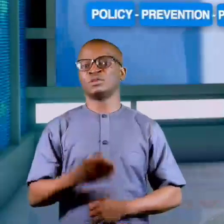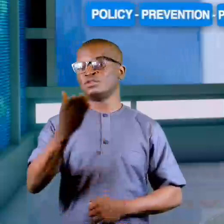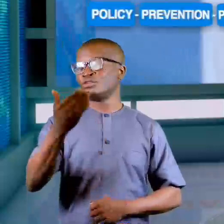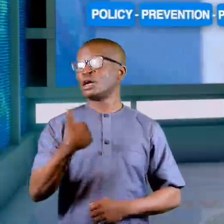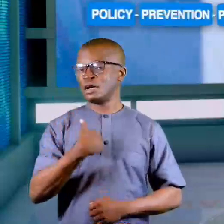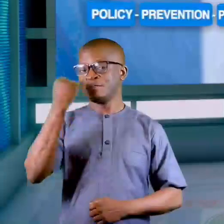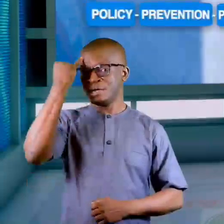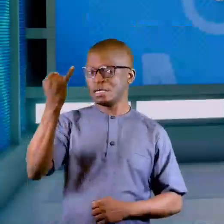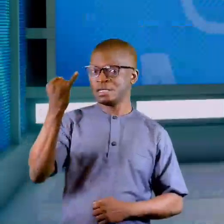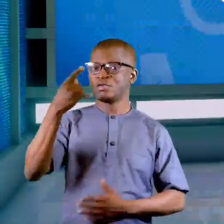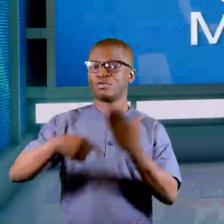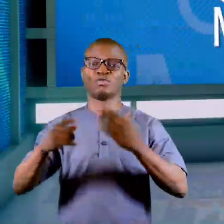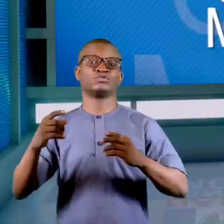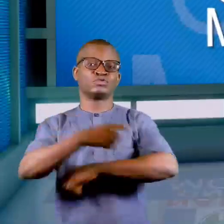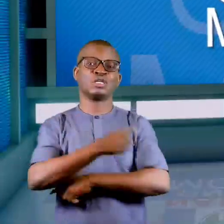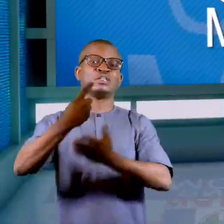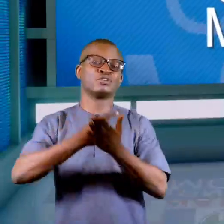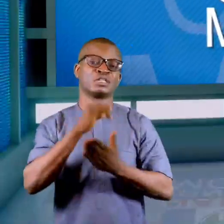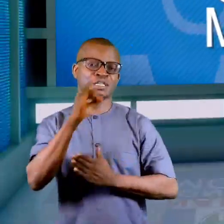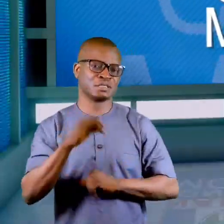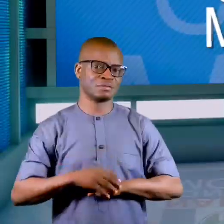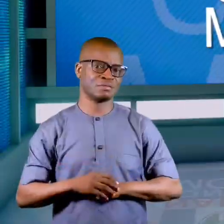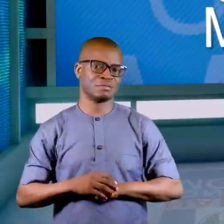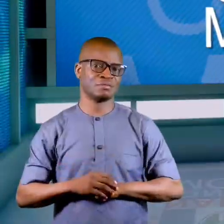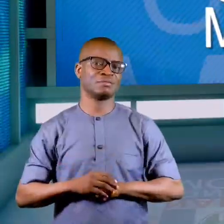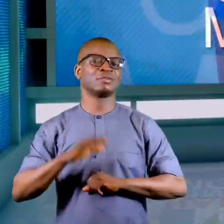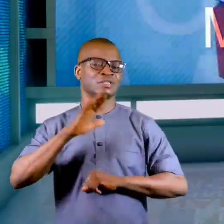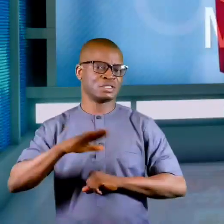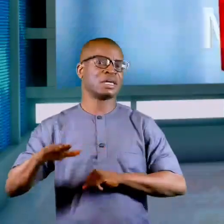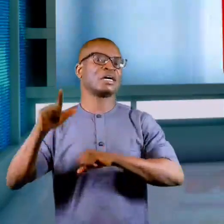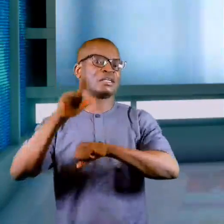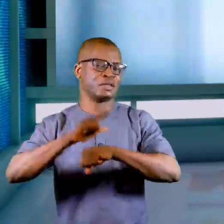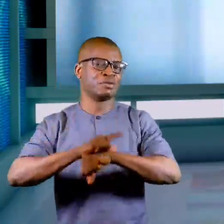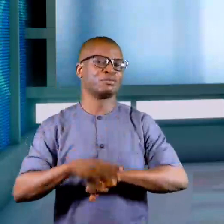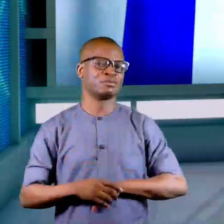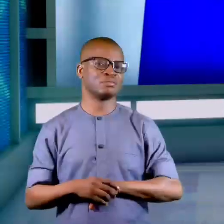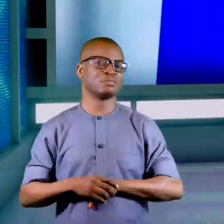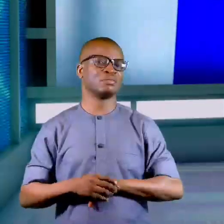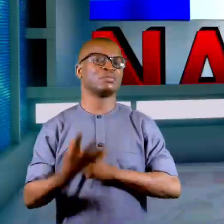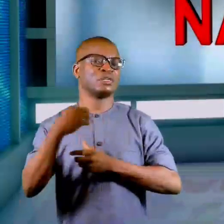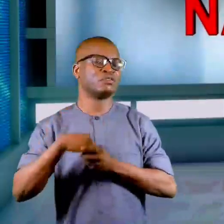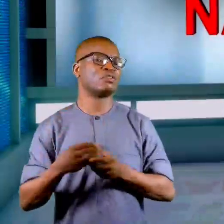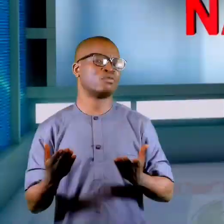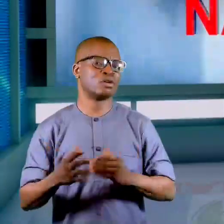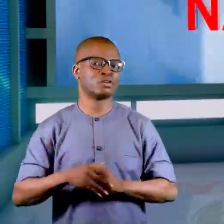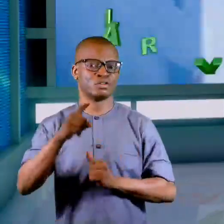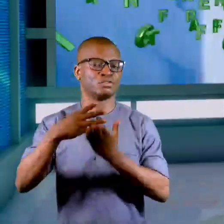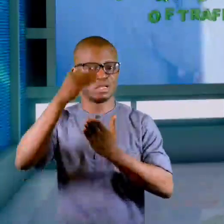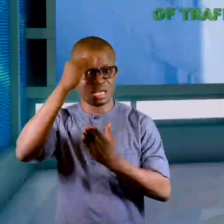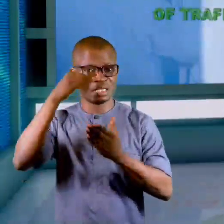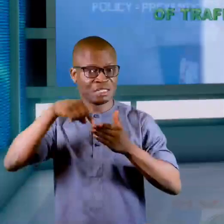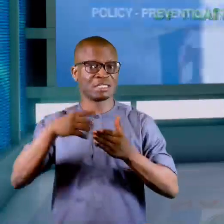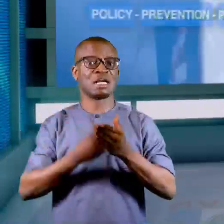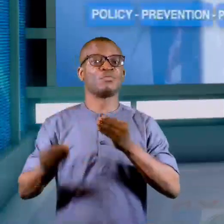You already have an idea what today's topic is all about: child labor. What constitutes child labor? You'll learn